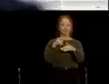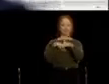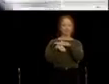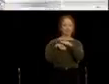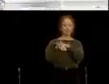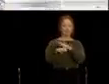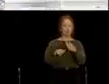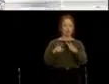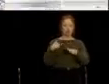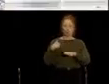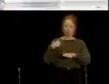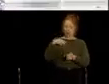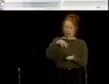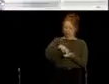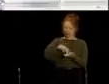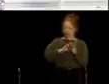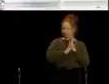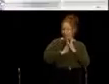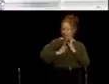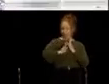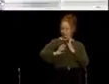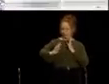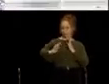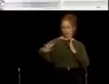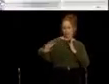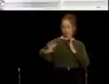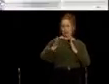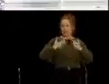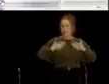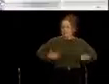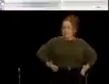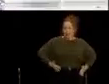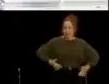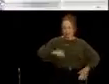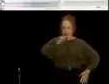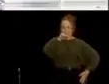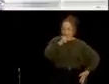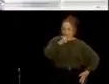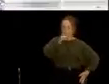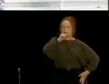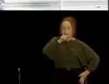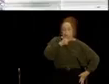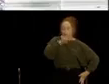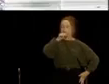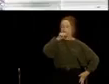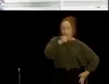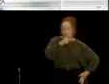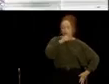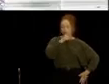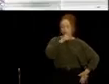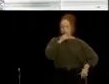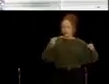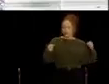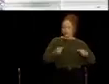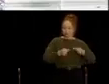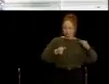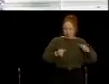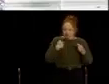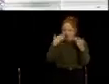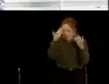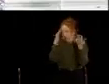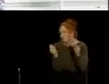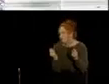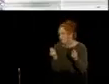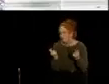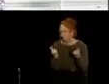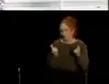body was aching completely. And I didn't know what to do. I was like on the verge of tears.